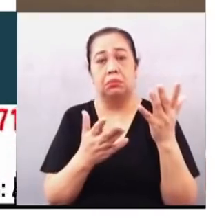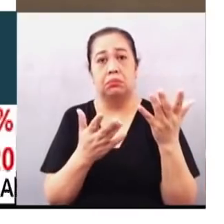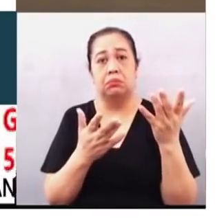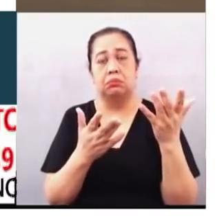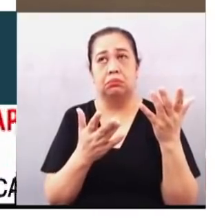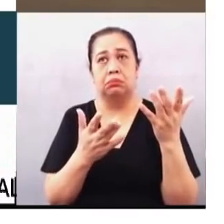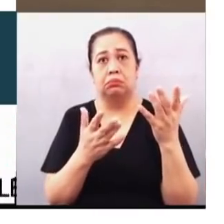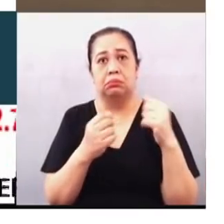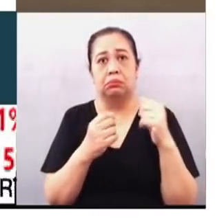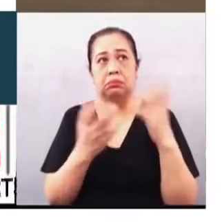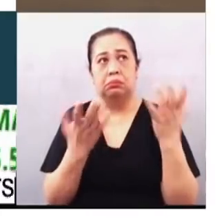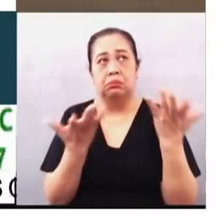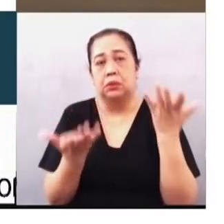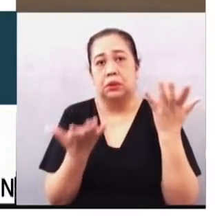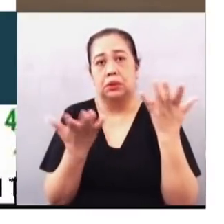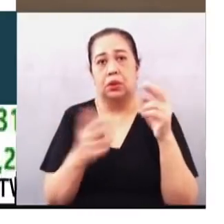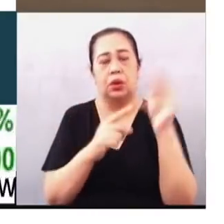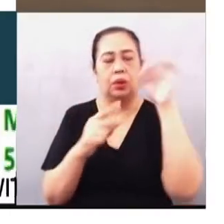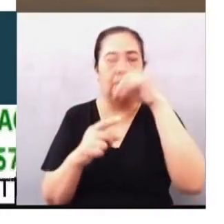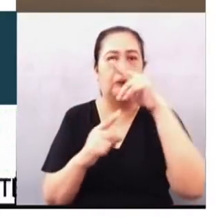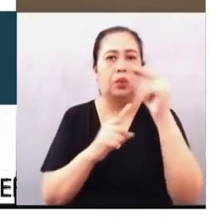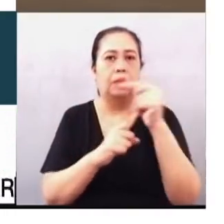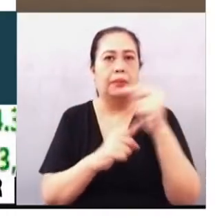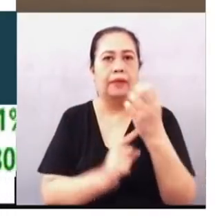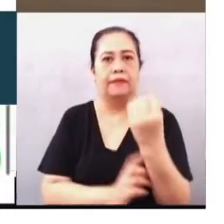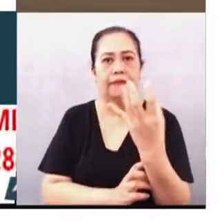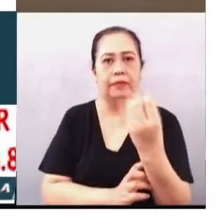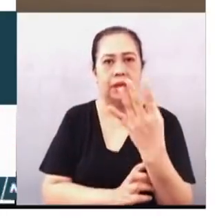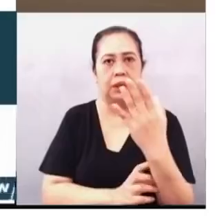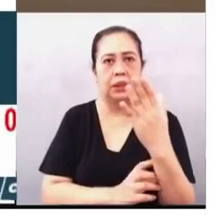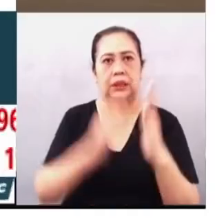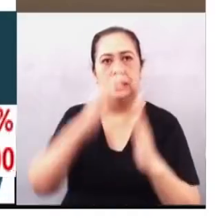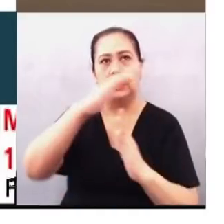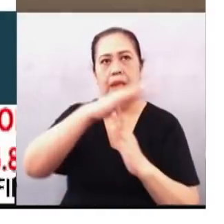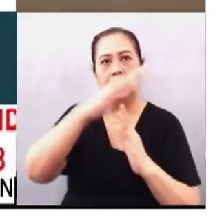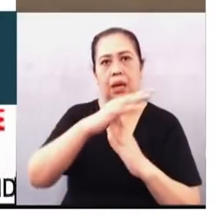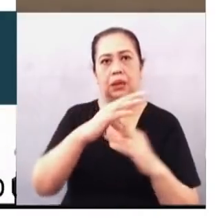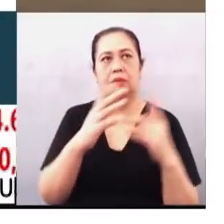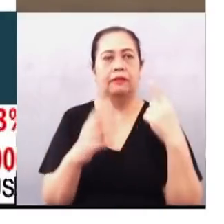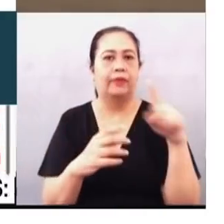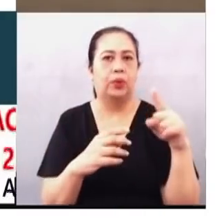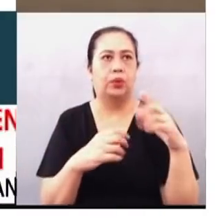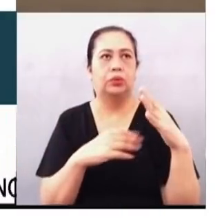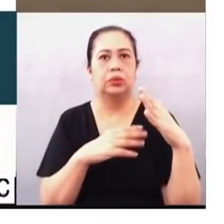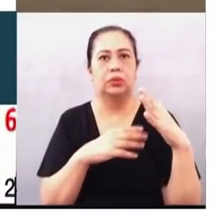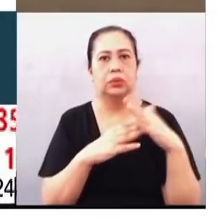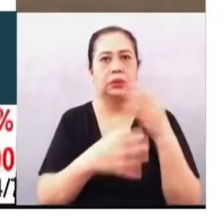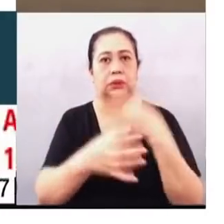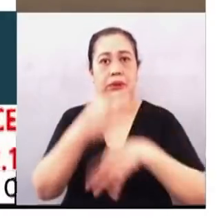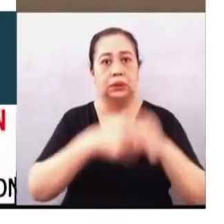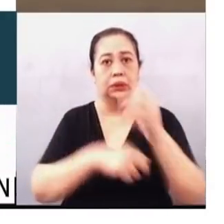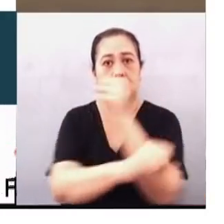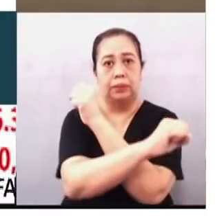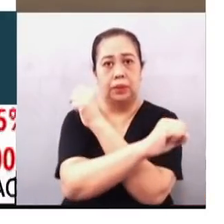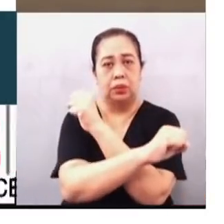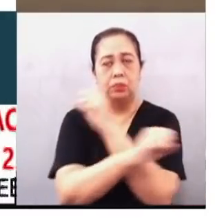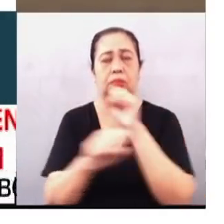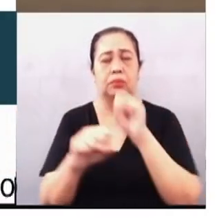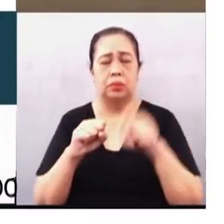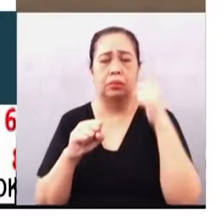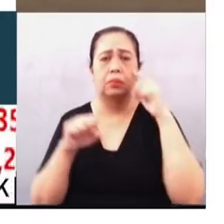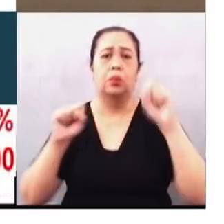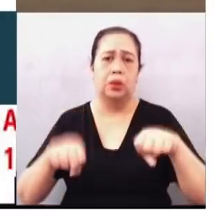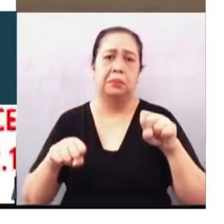25 na November 15 na deadline for substitution. So alam ko posible pa